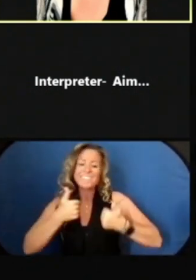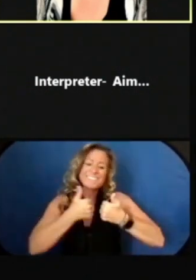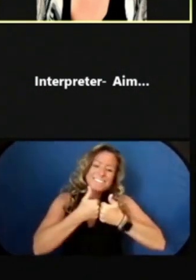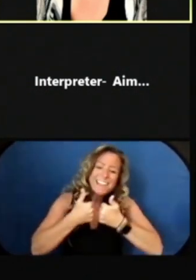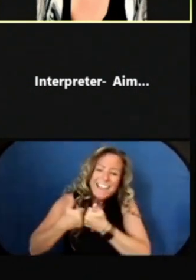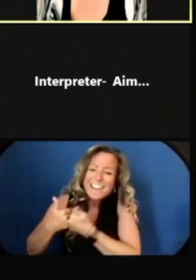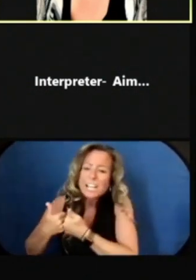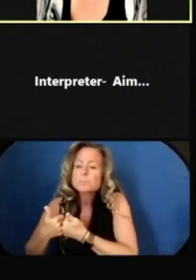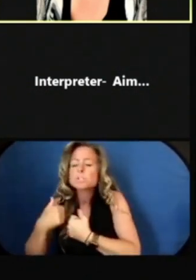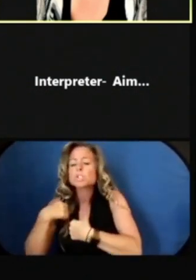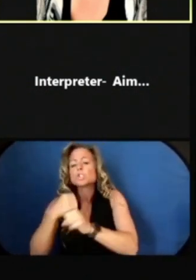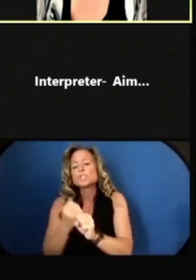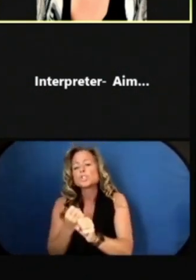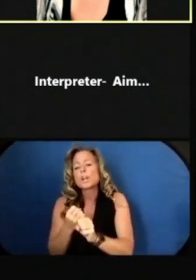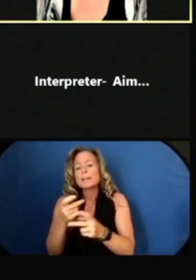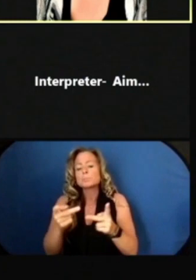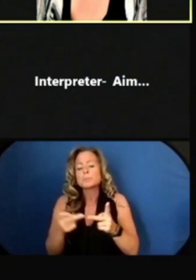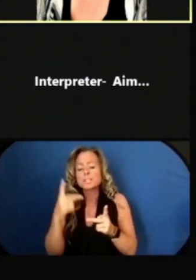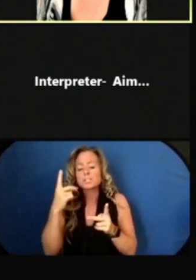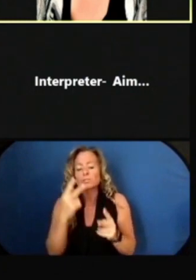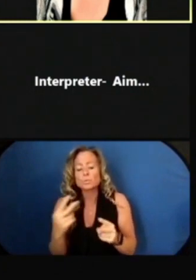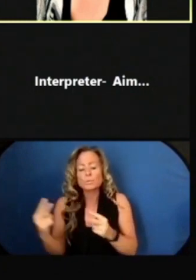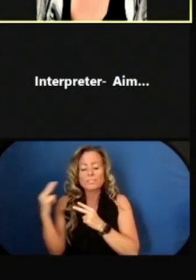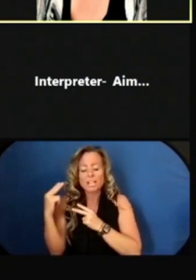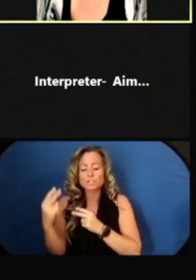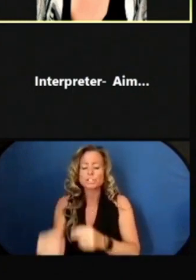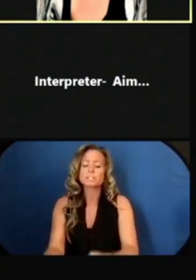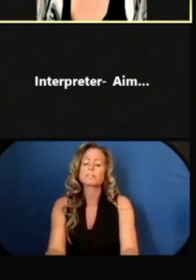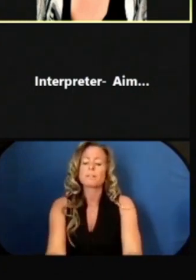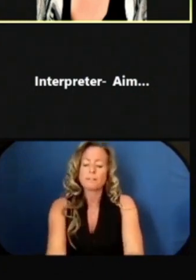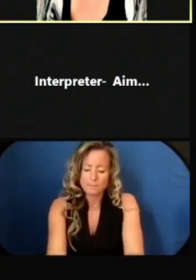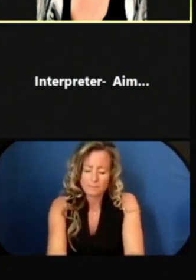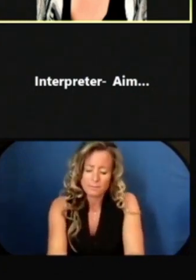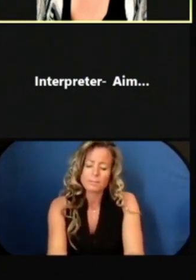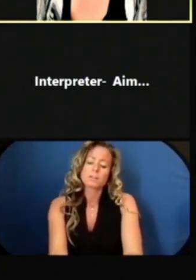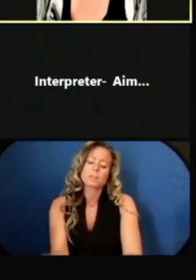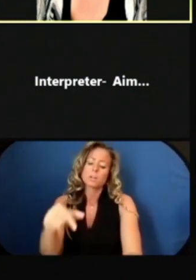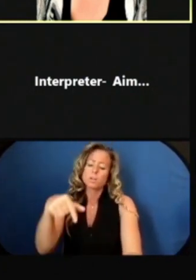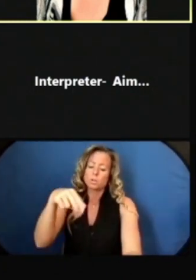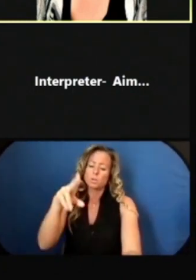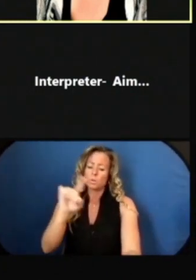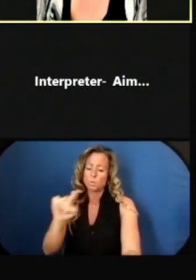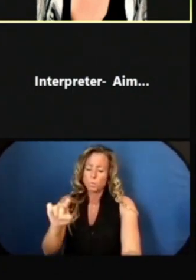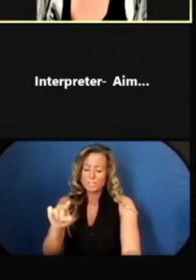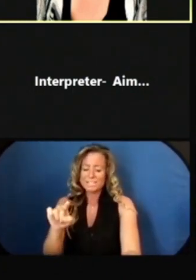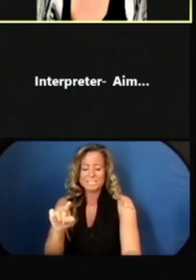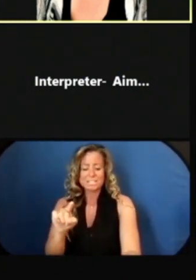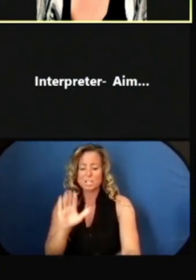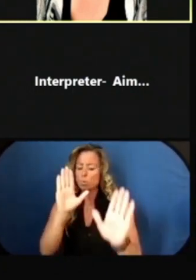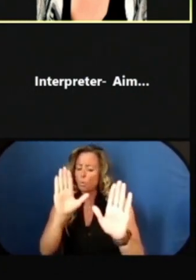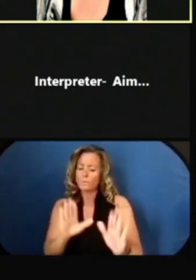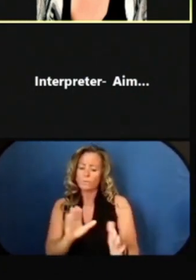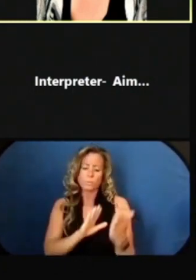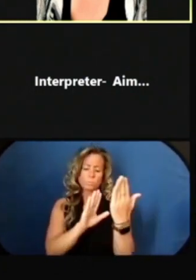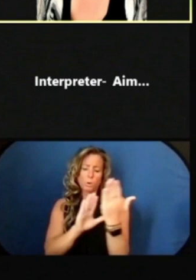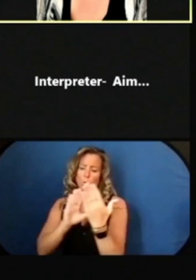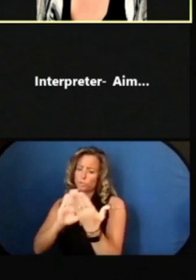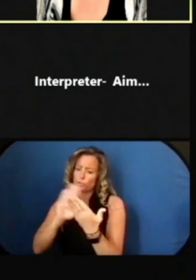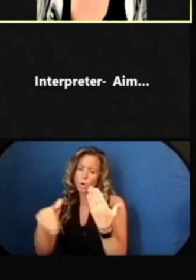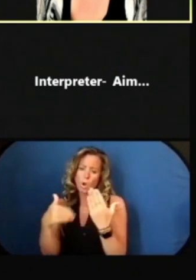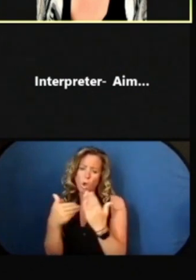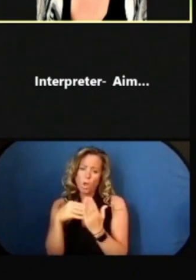can create spaces for reflection, quizzes. That's all a great way to get your learners to